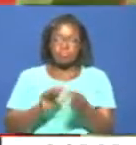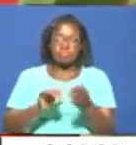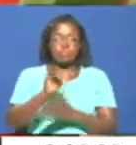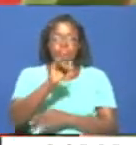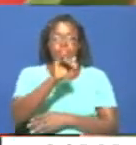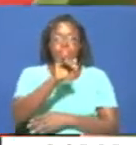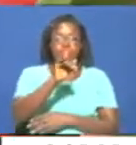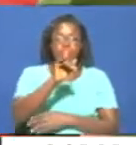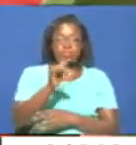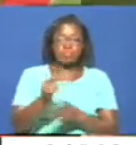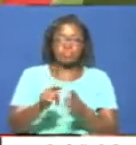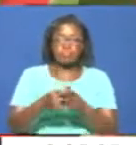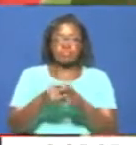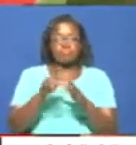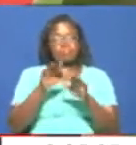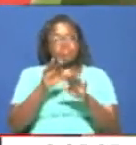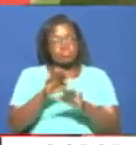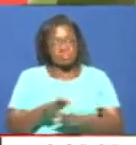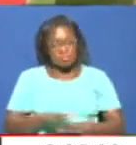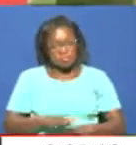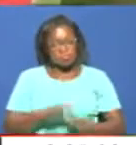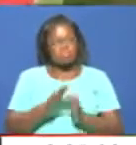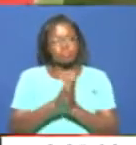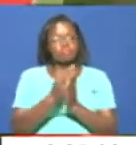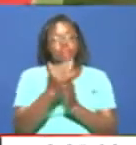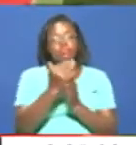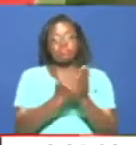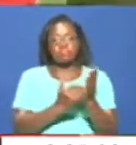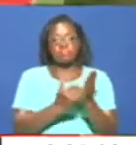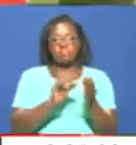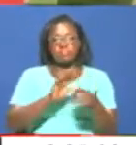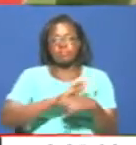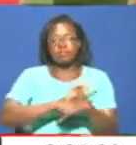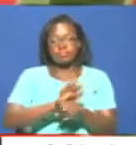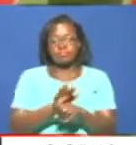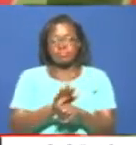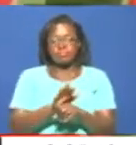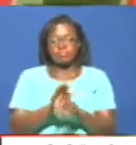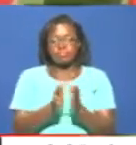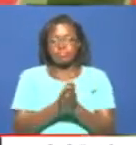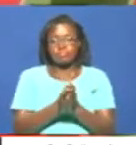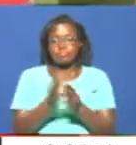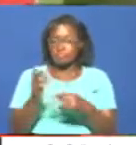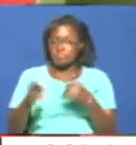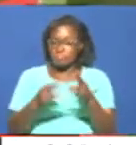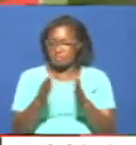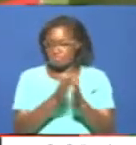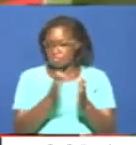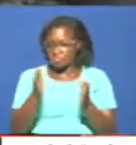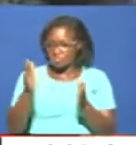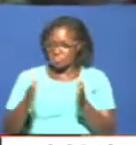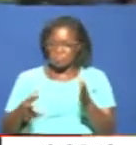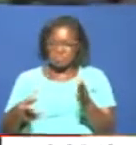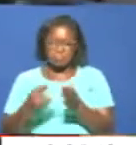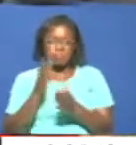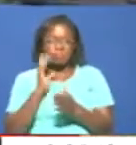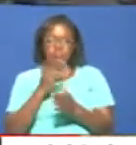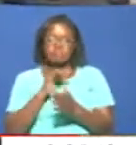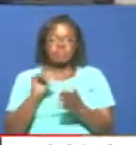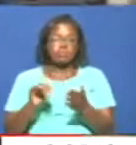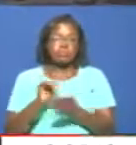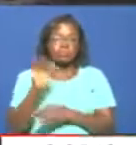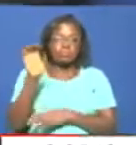destinations started relaxing their protocol of the COVID-19 pandemic. During the review period, cut flowers shipped to the European